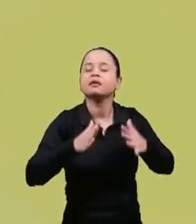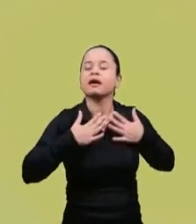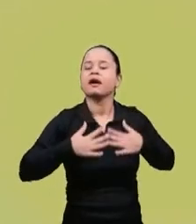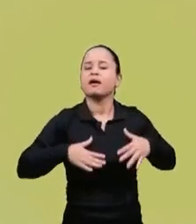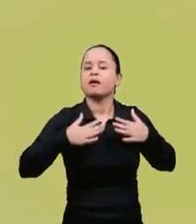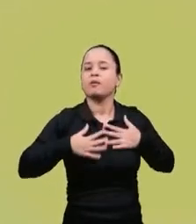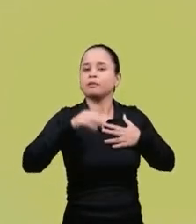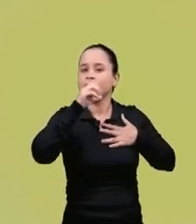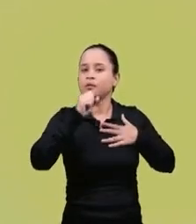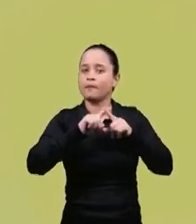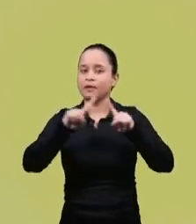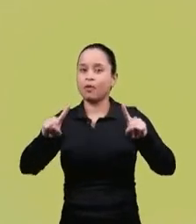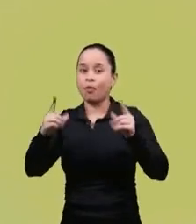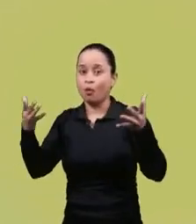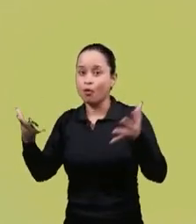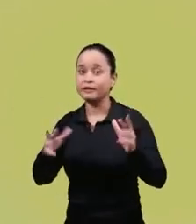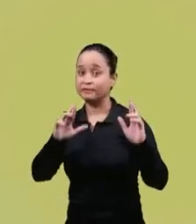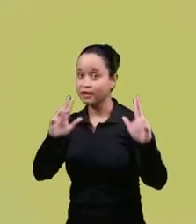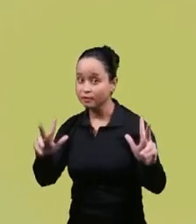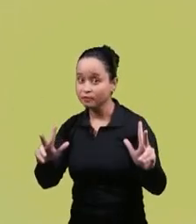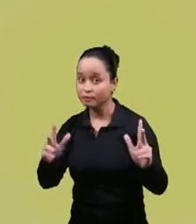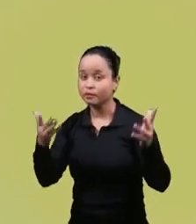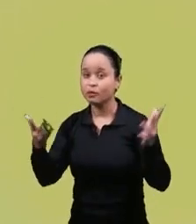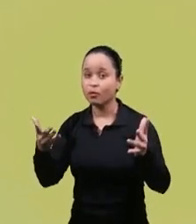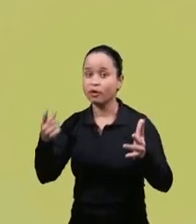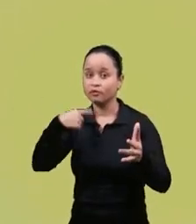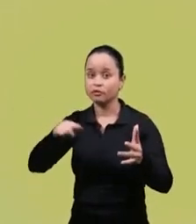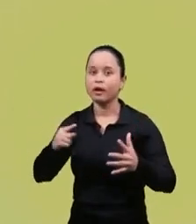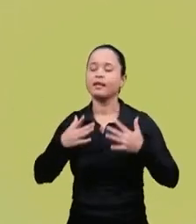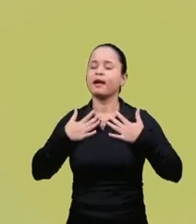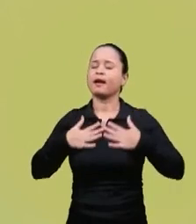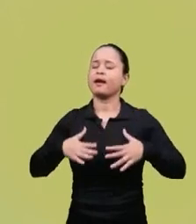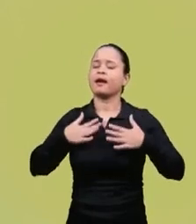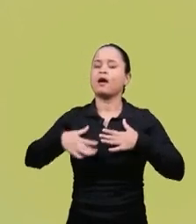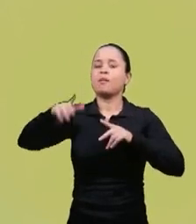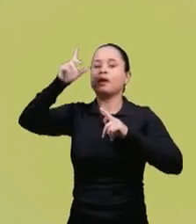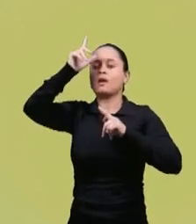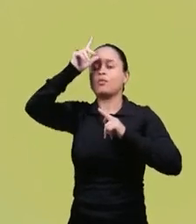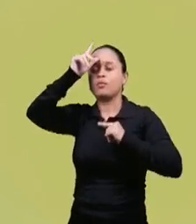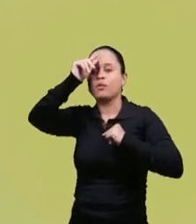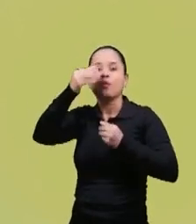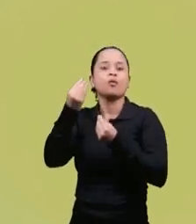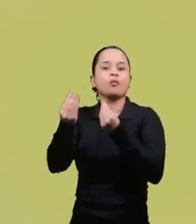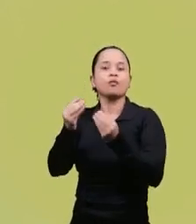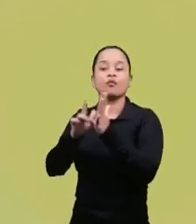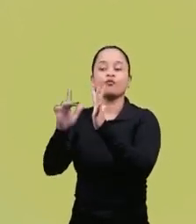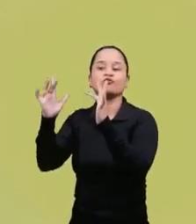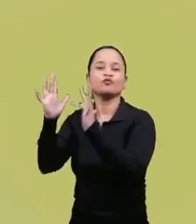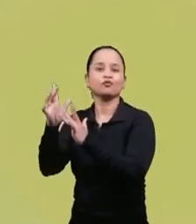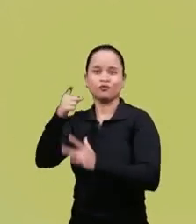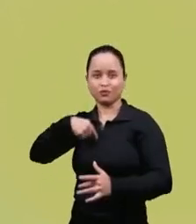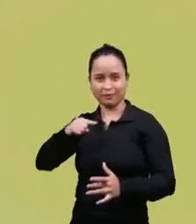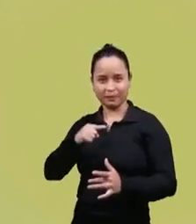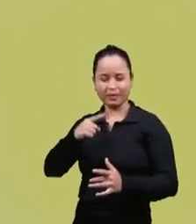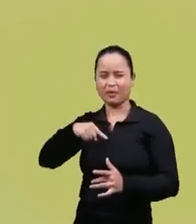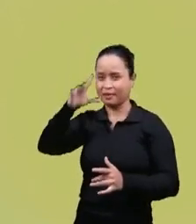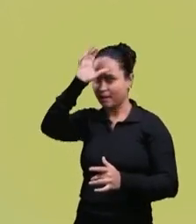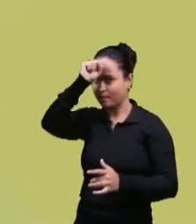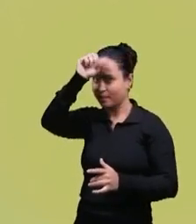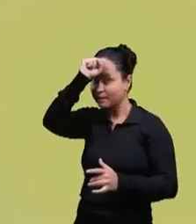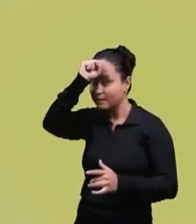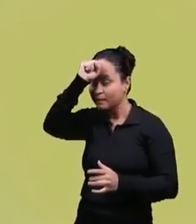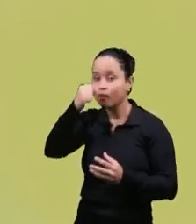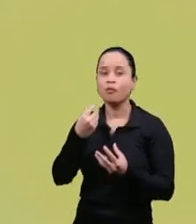Our day of rest is the Lord Jesus. We learn through the Word that the Lord Jesus is